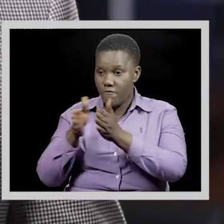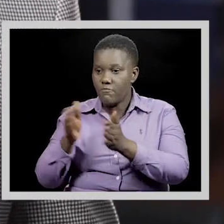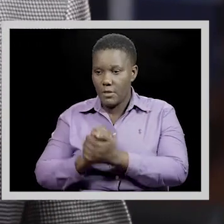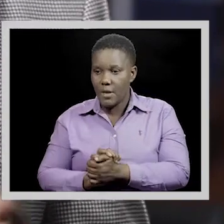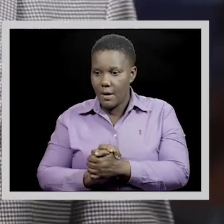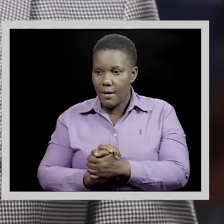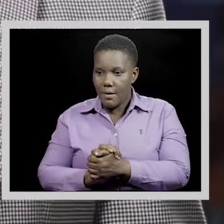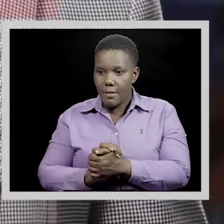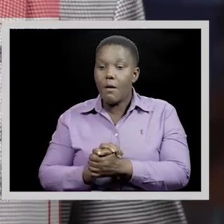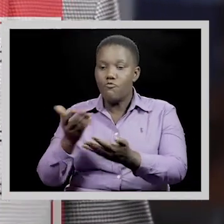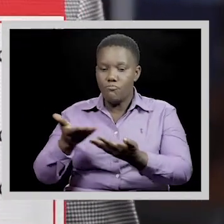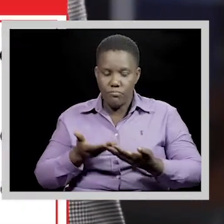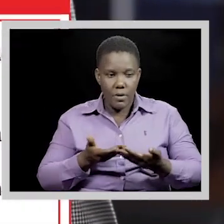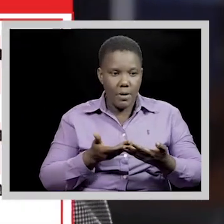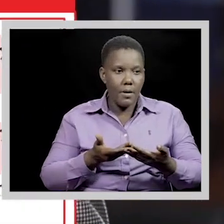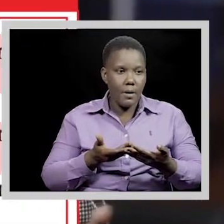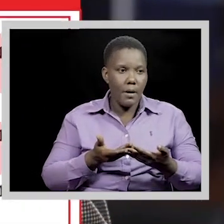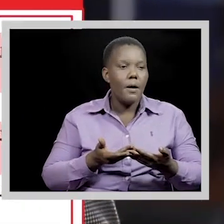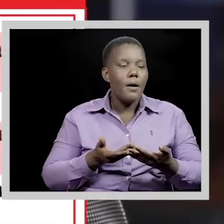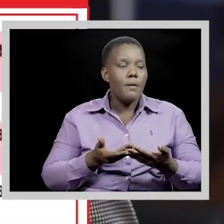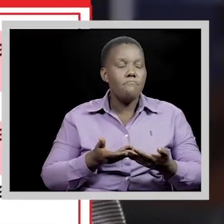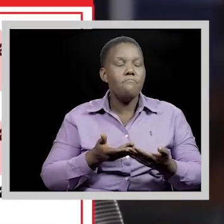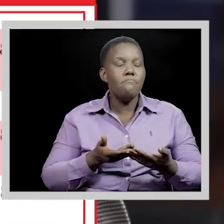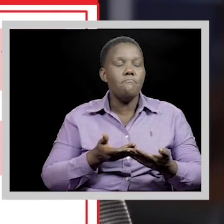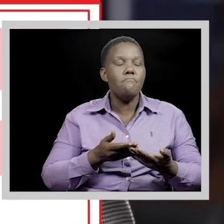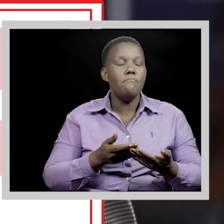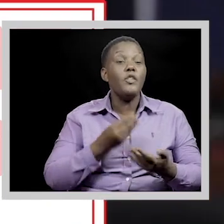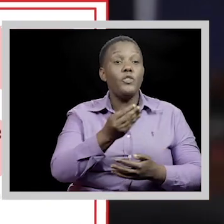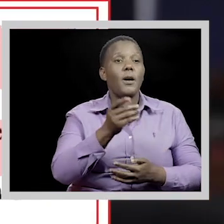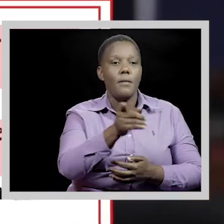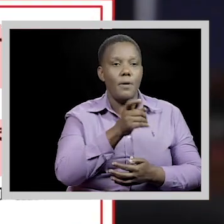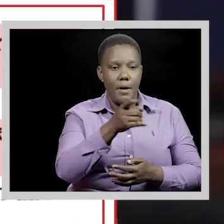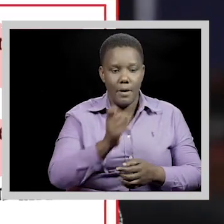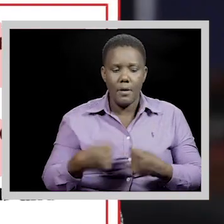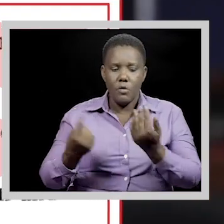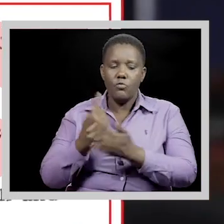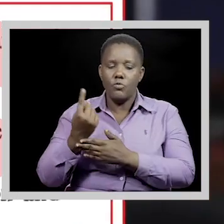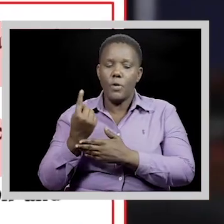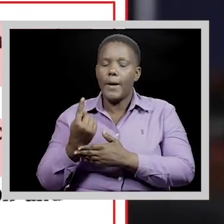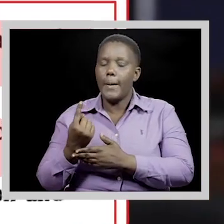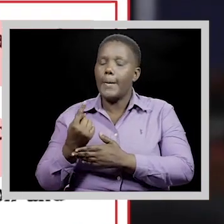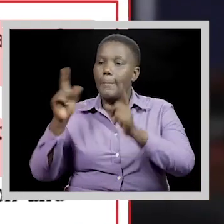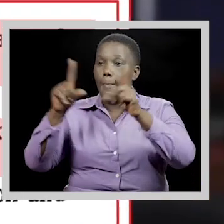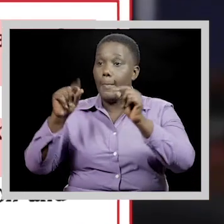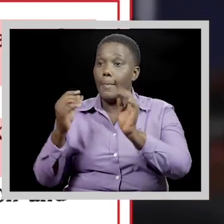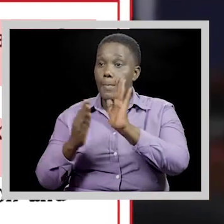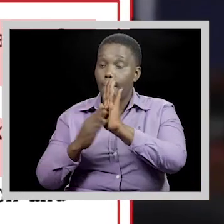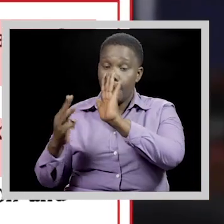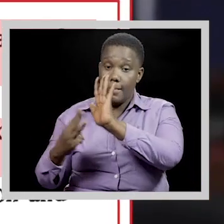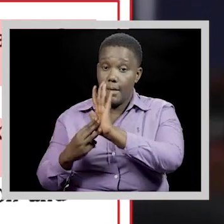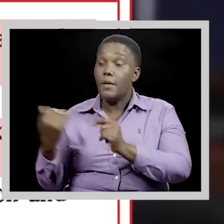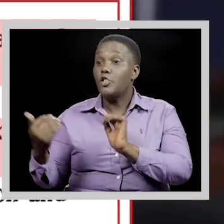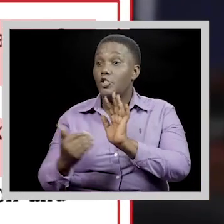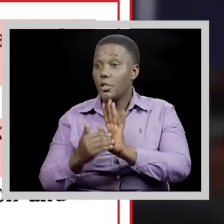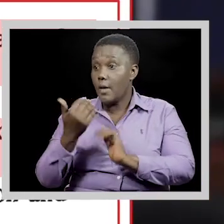room for civil application that can be made before the juvenile court rules. According to Section 98, Subsection 1, Subsection